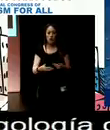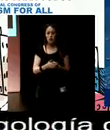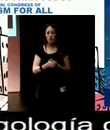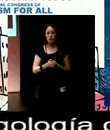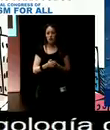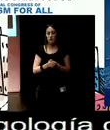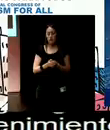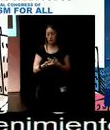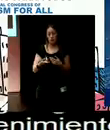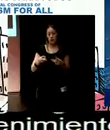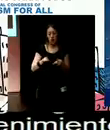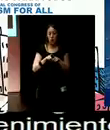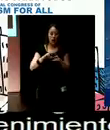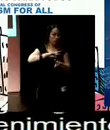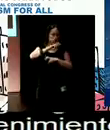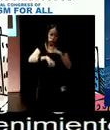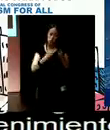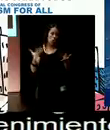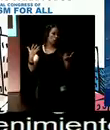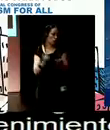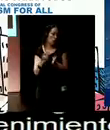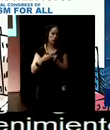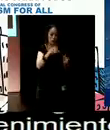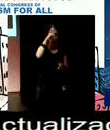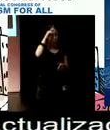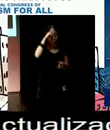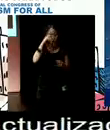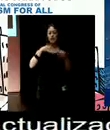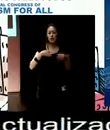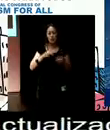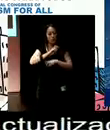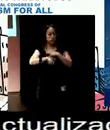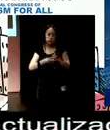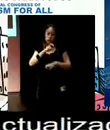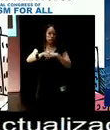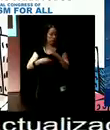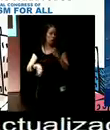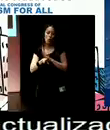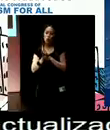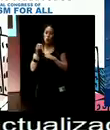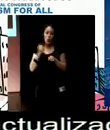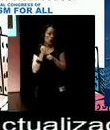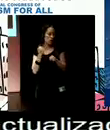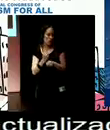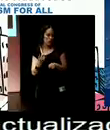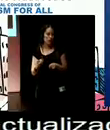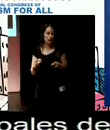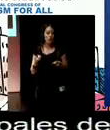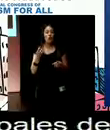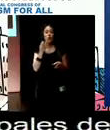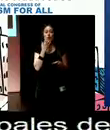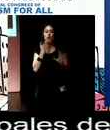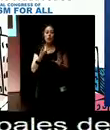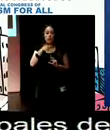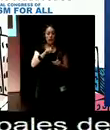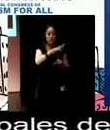itinerary. The continuous updating of the itinerary and the impact studies on